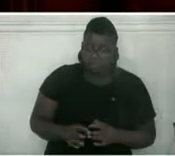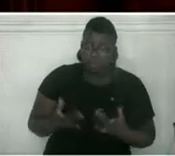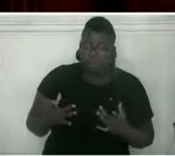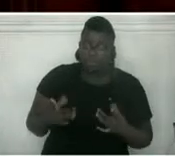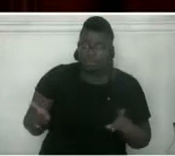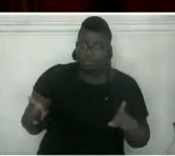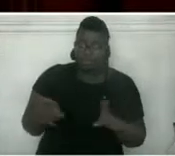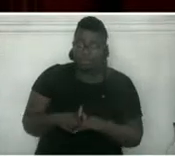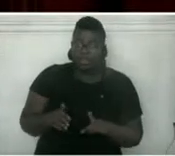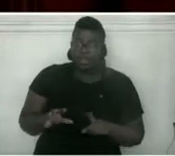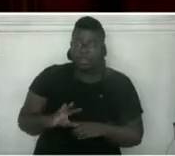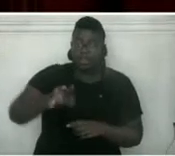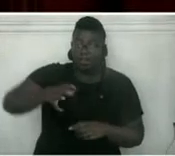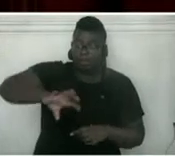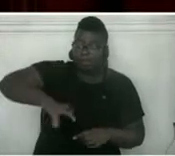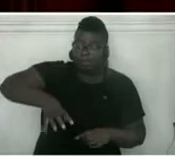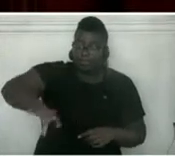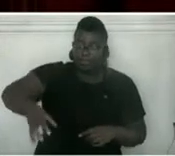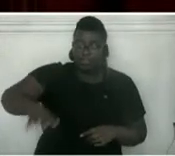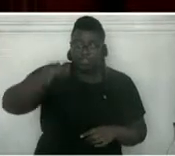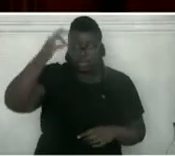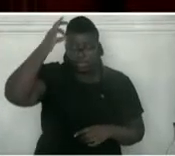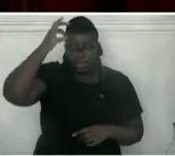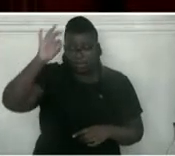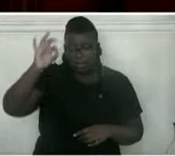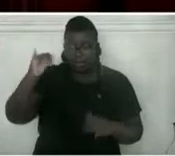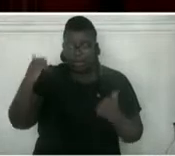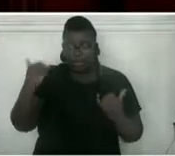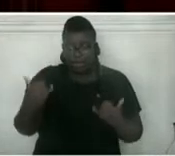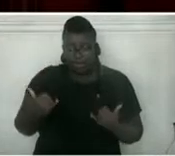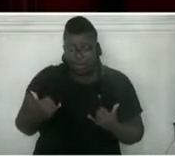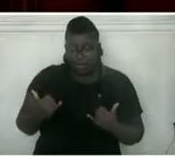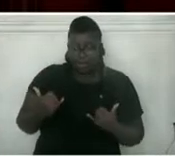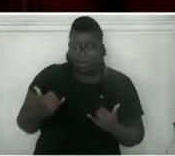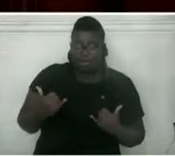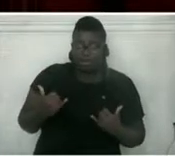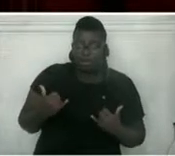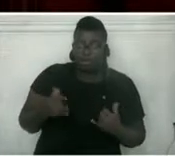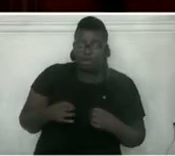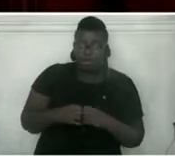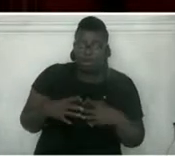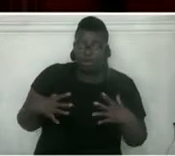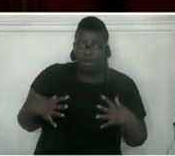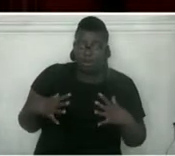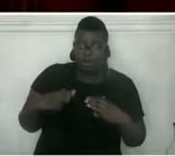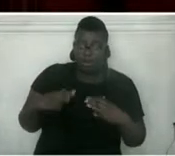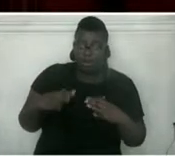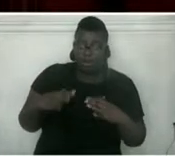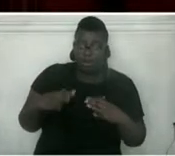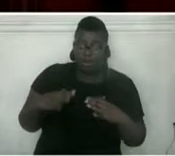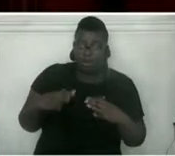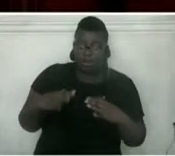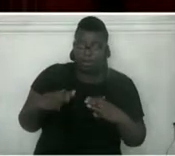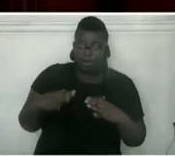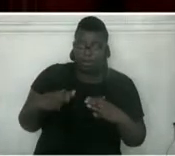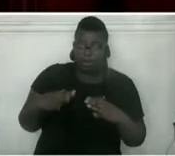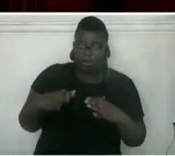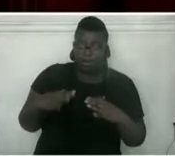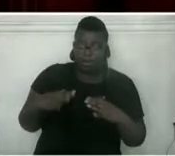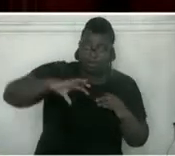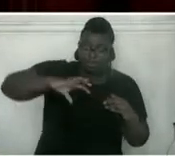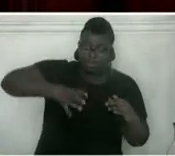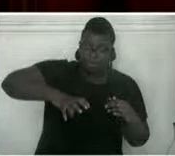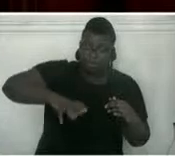breath as the provincial government, we are steaming ahead with the construction of the provincial government